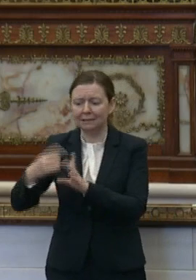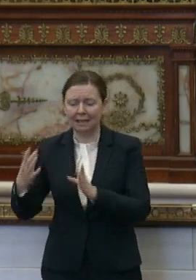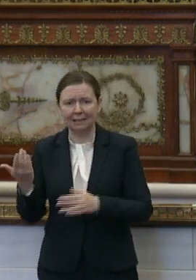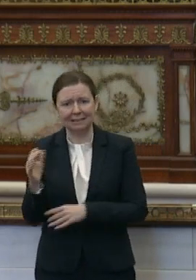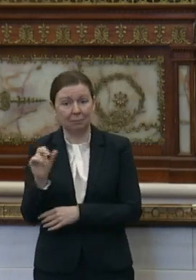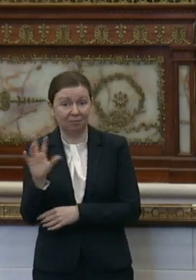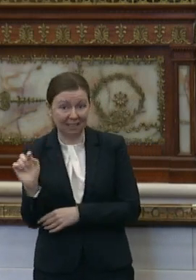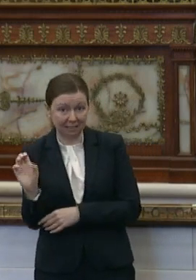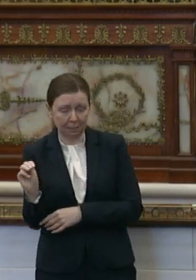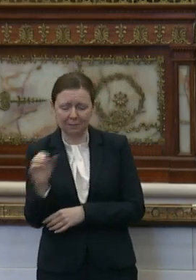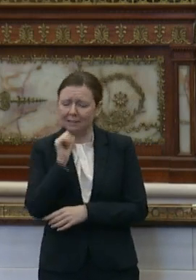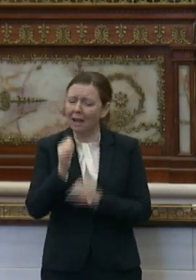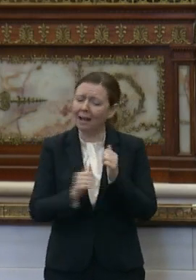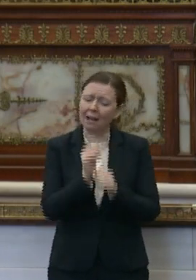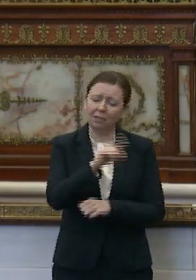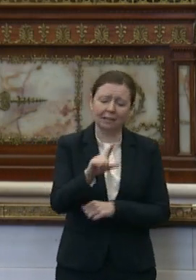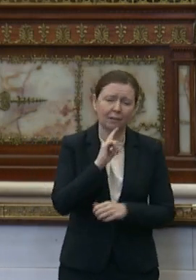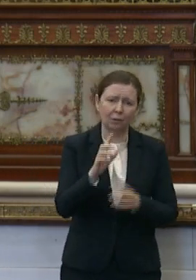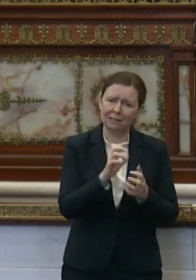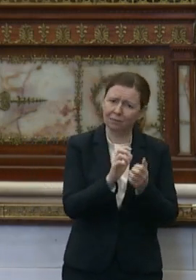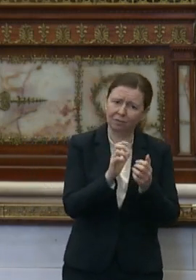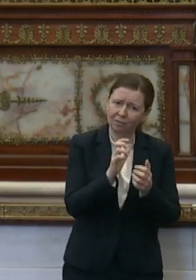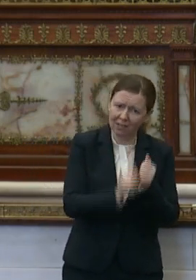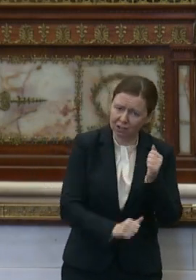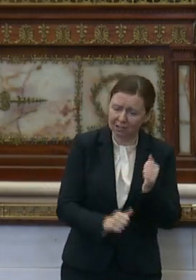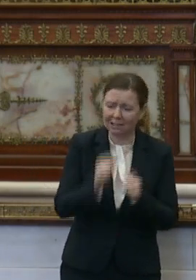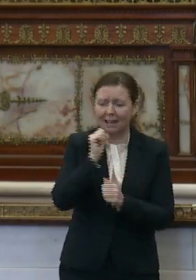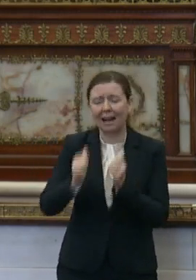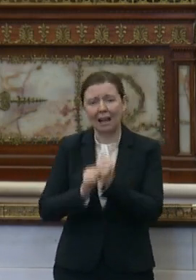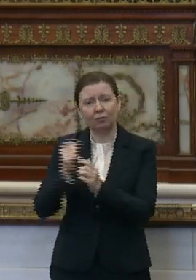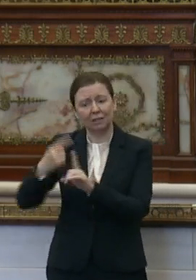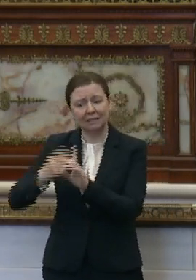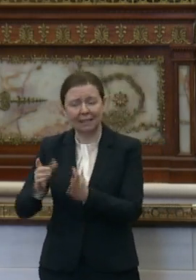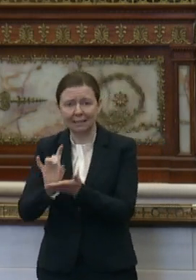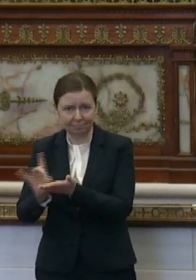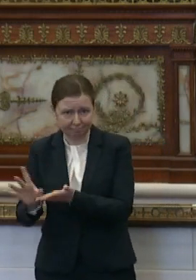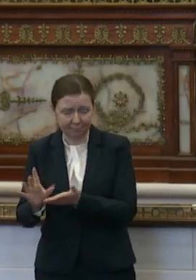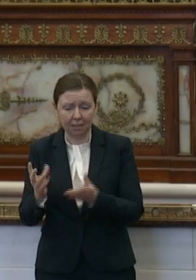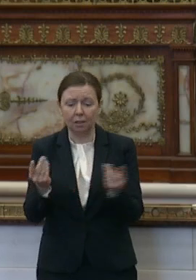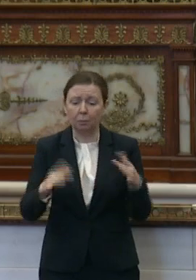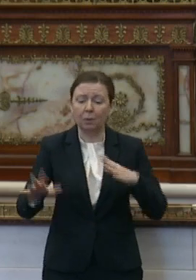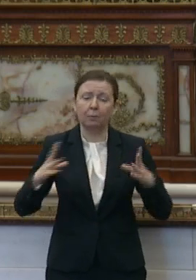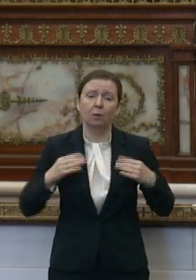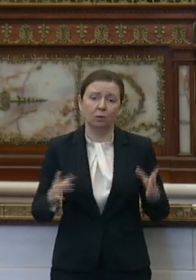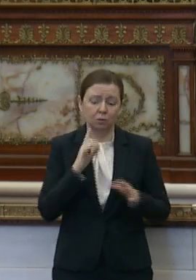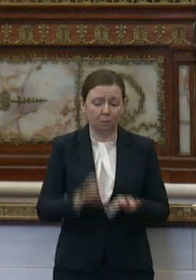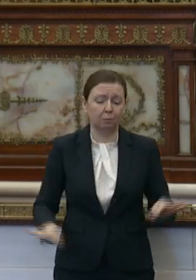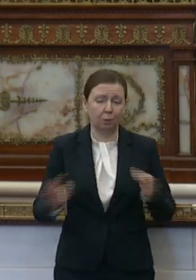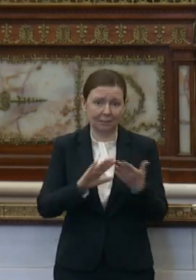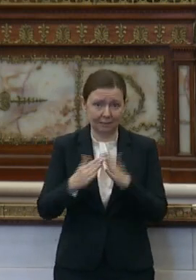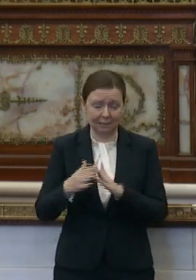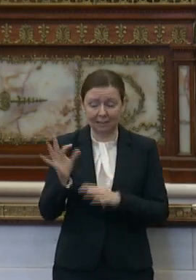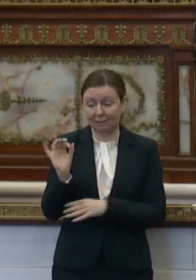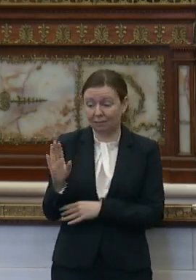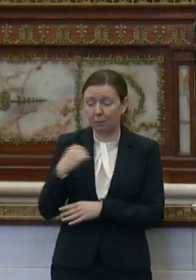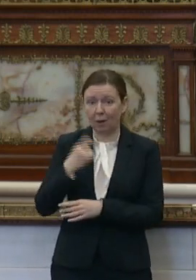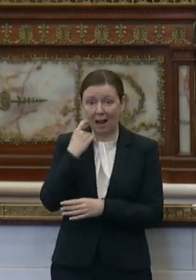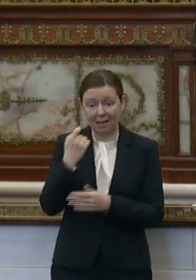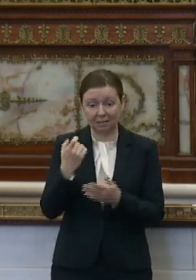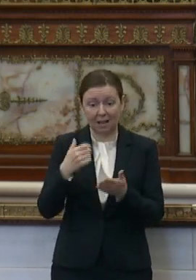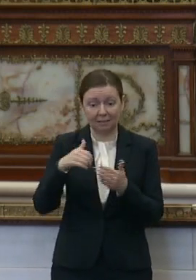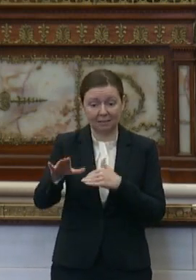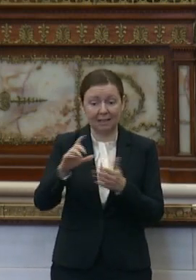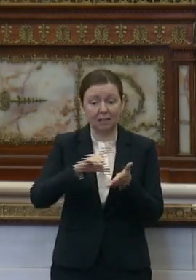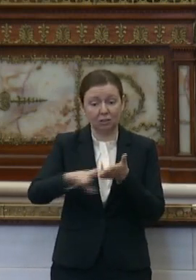every landlord is vicious and every tenant is not a victim. Property owners are important to the city. In February of this year, I sent checks for